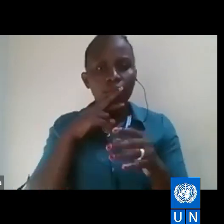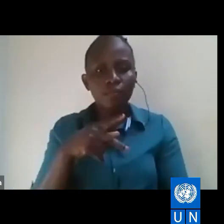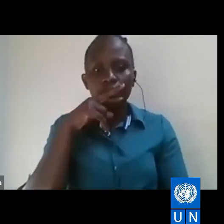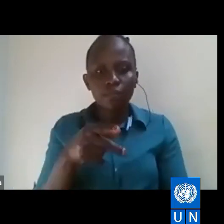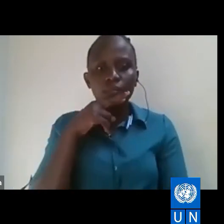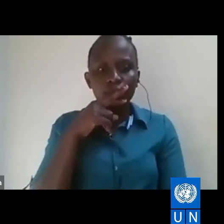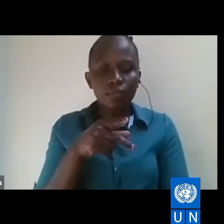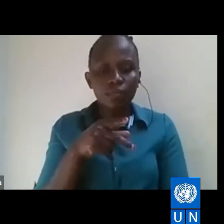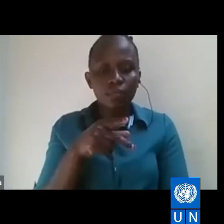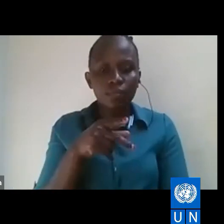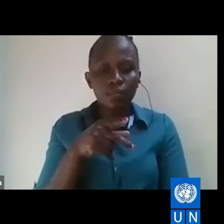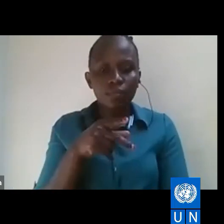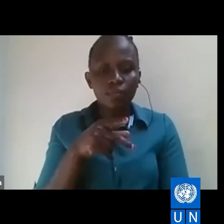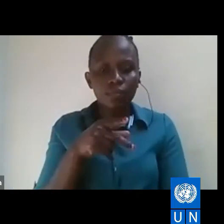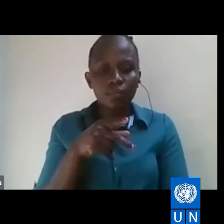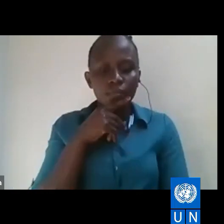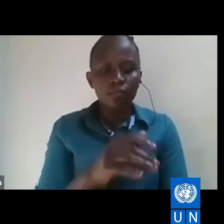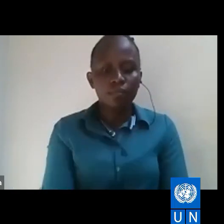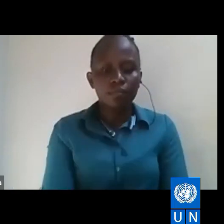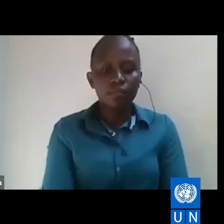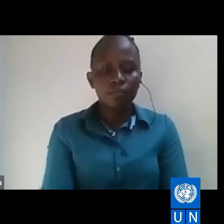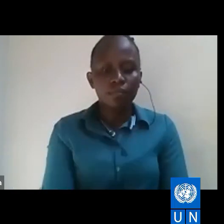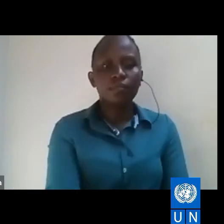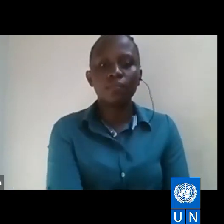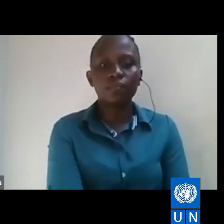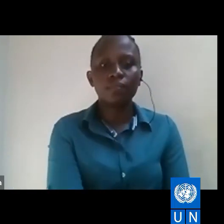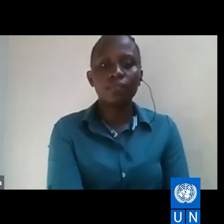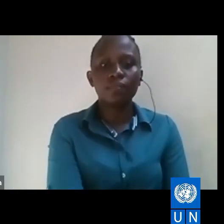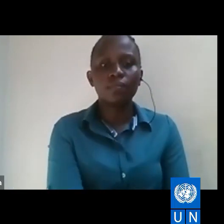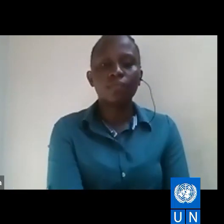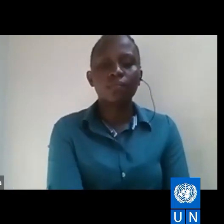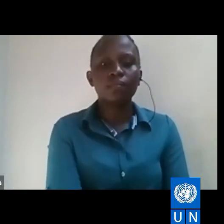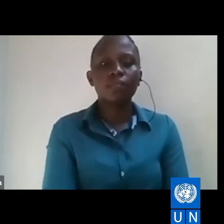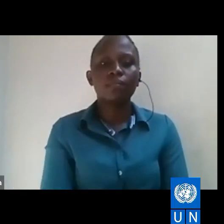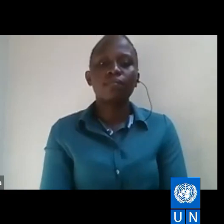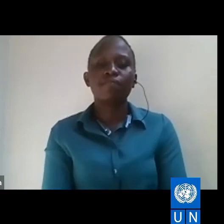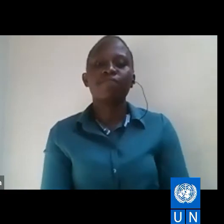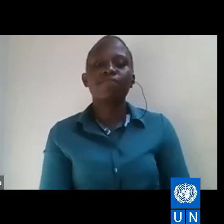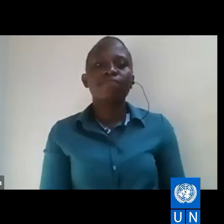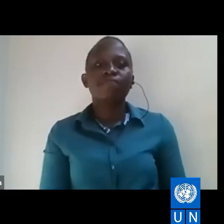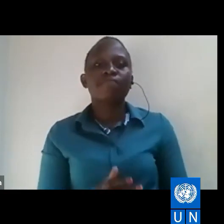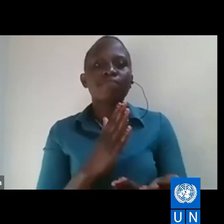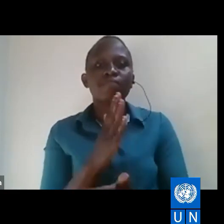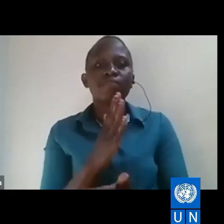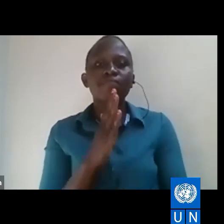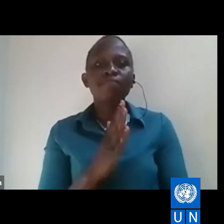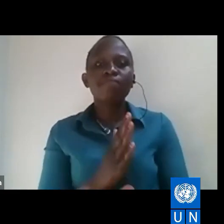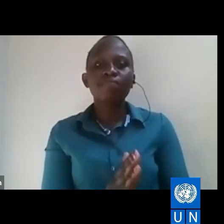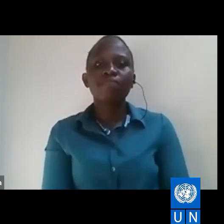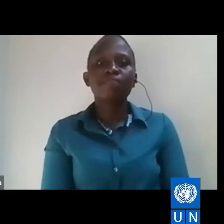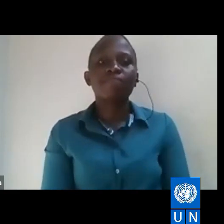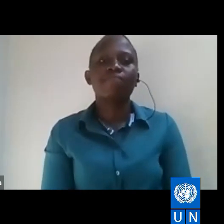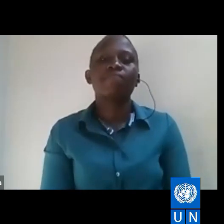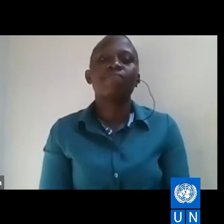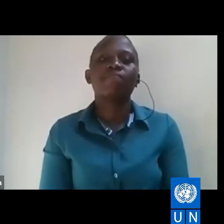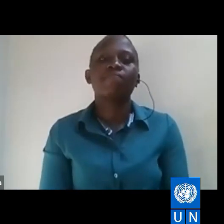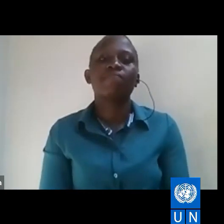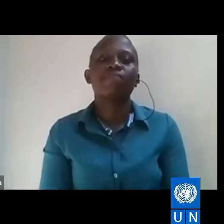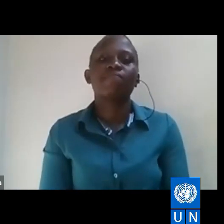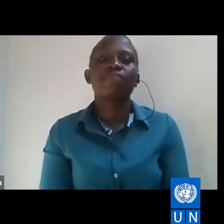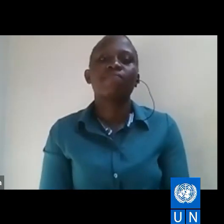you've not gone ahead of yourself. You've just done what Boogie does best, which is effective responses. So thank you very much. And I would encourage all the other panelists as